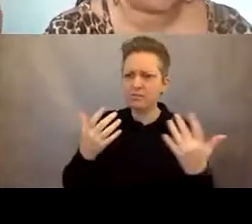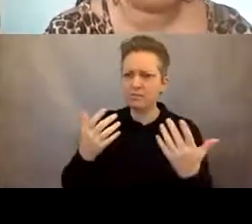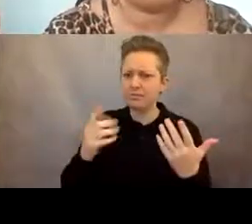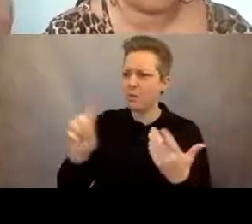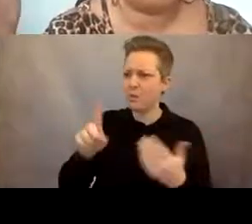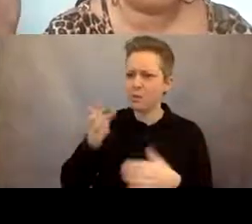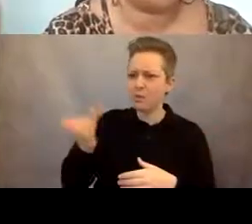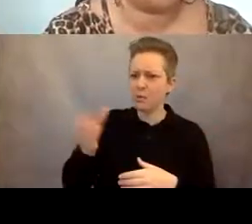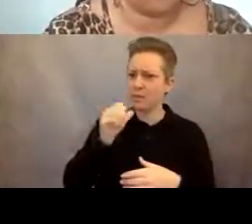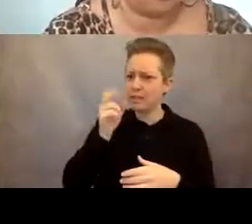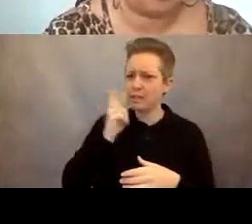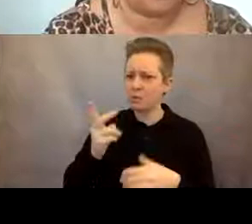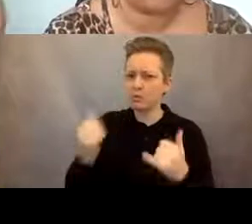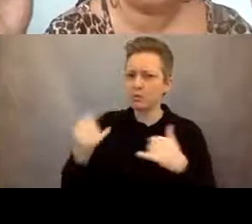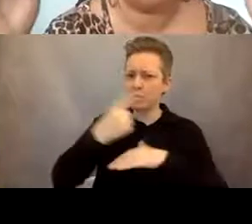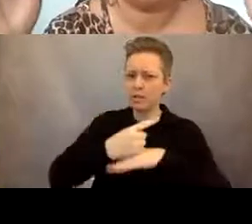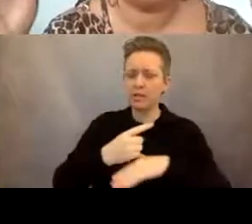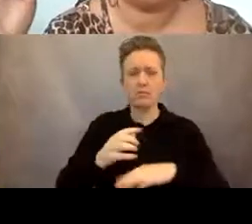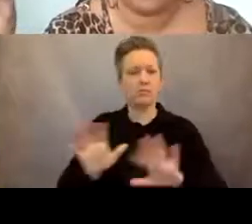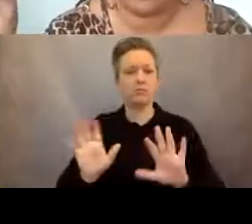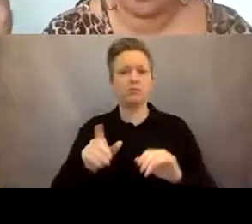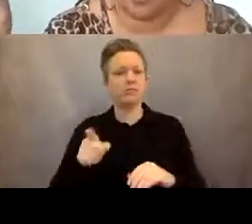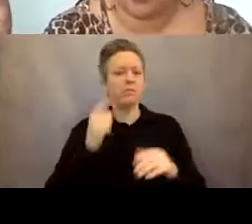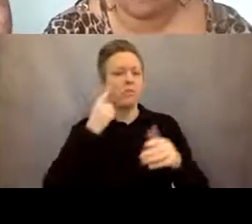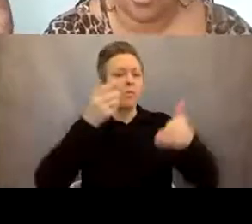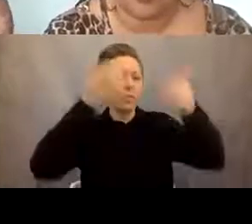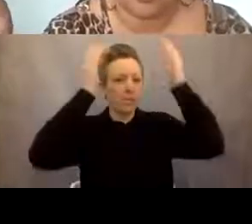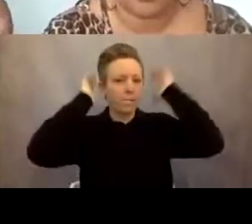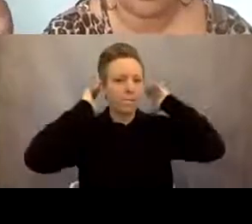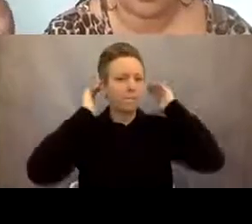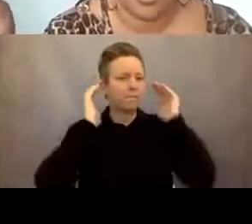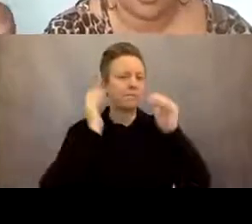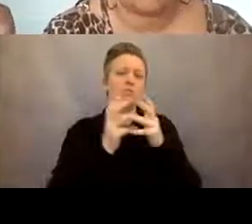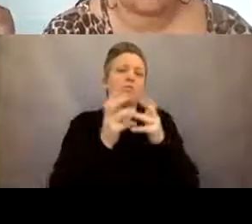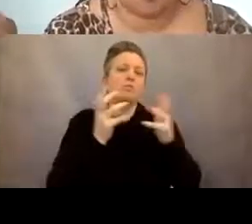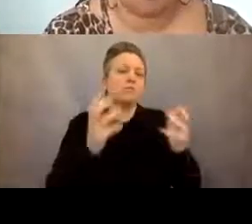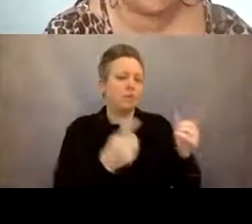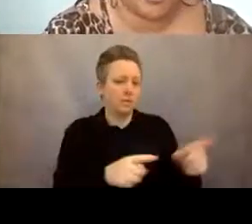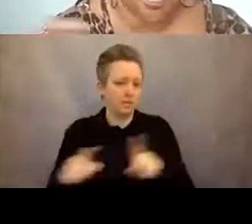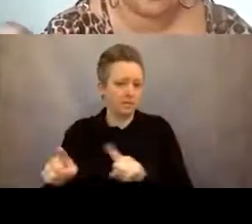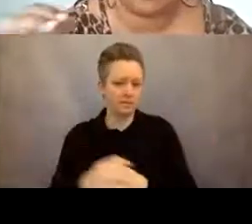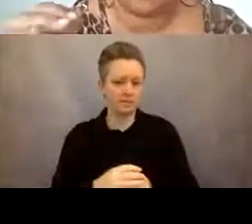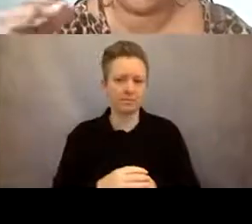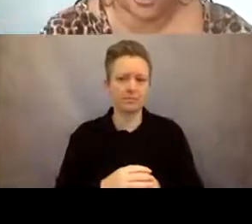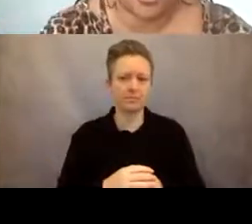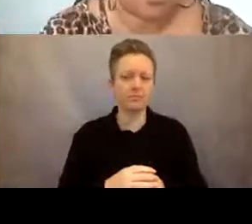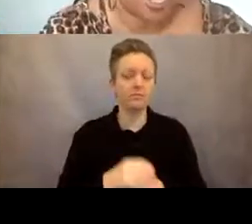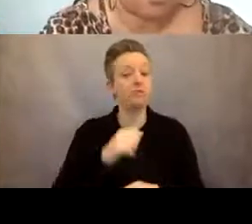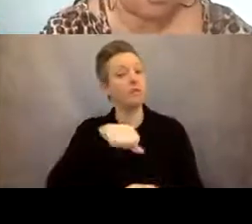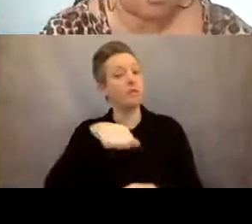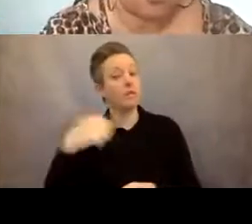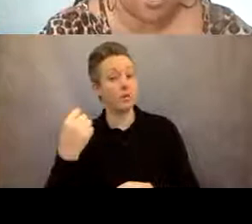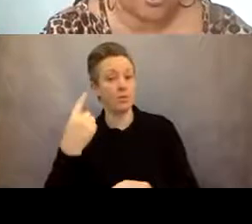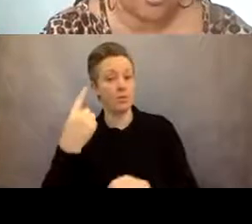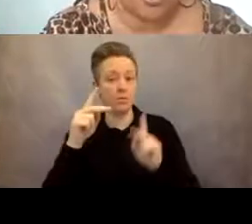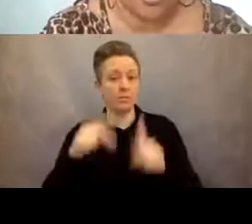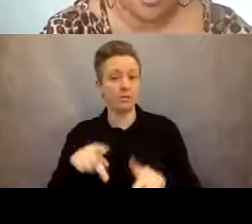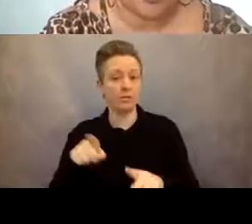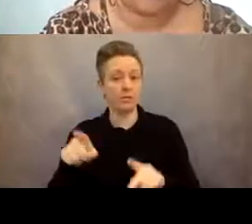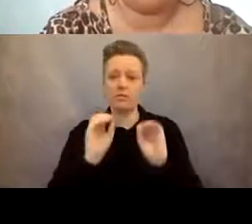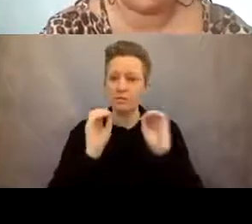had a survivor that had been street homeless for literally 35 years. And so when she actually got her housing